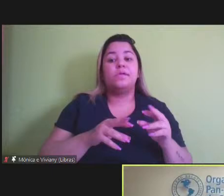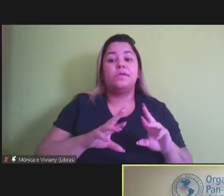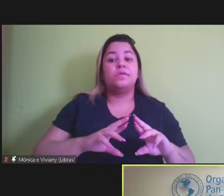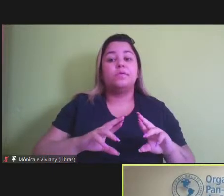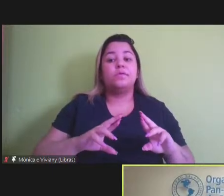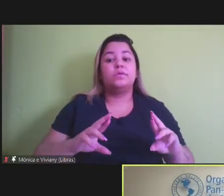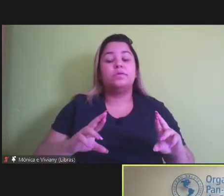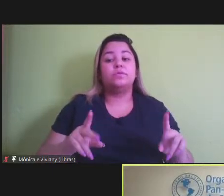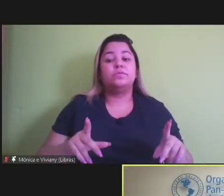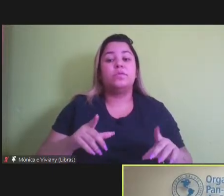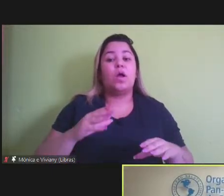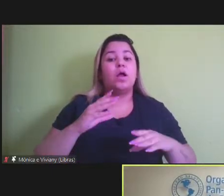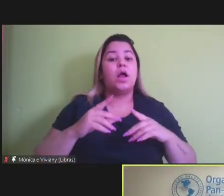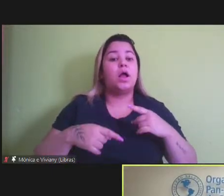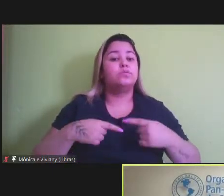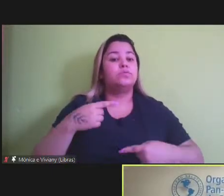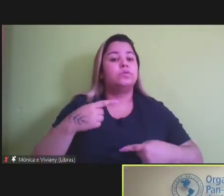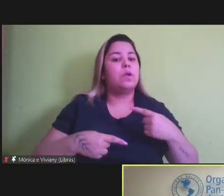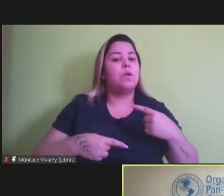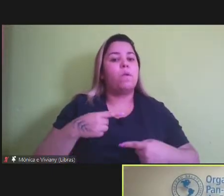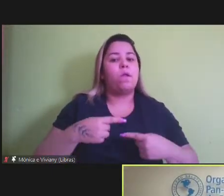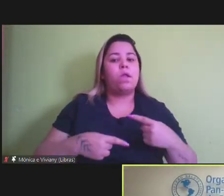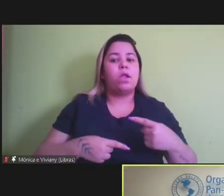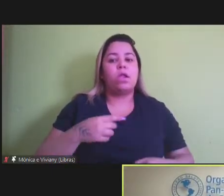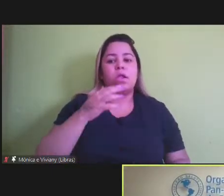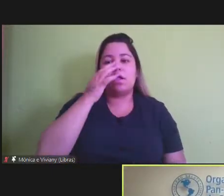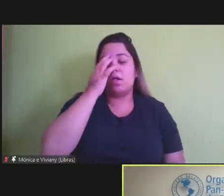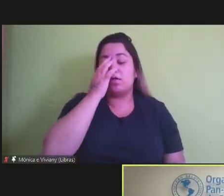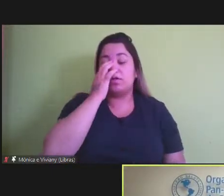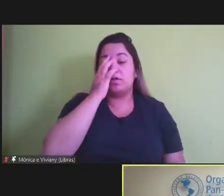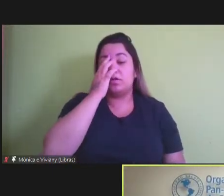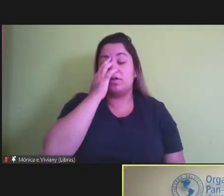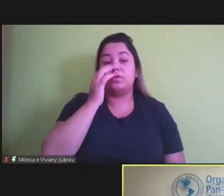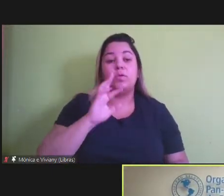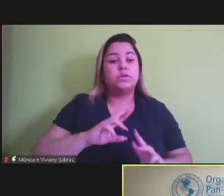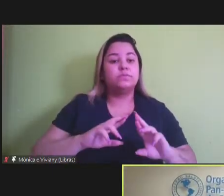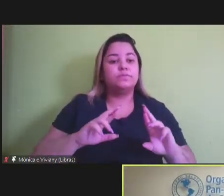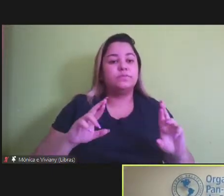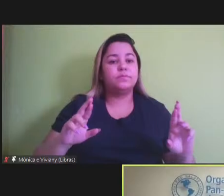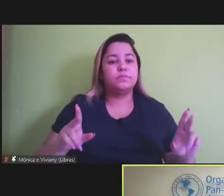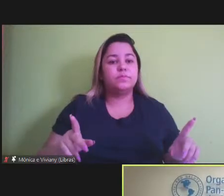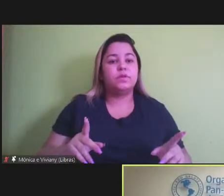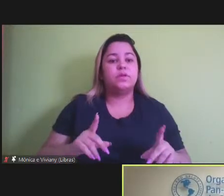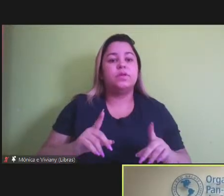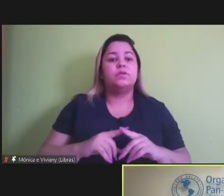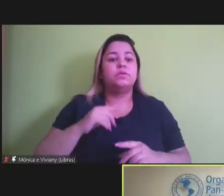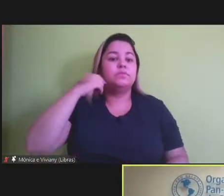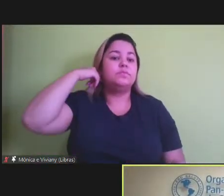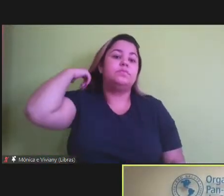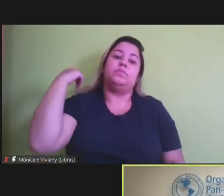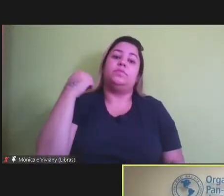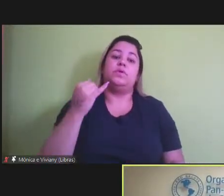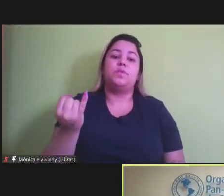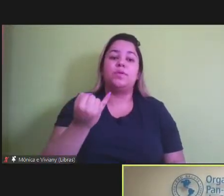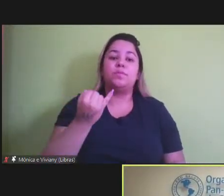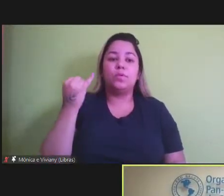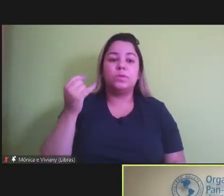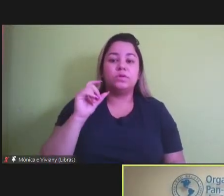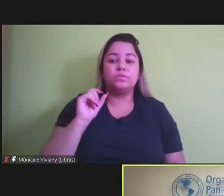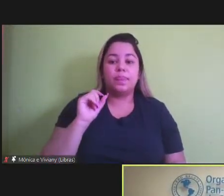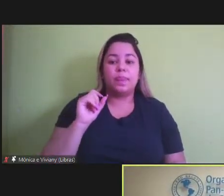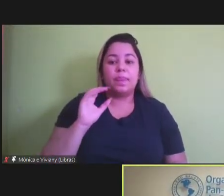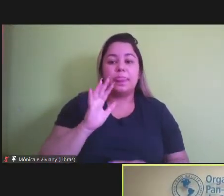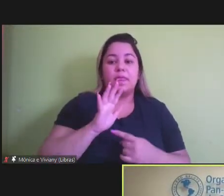include these differences and how do we dialogue with them, with these differences. And I think that an